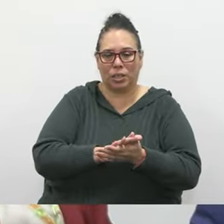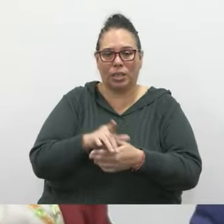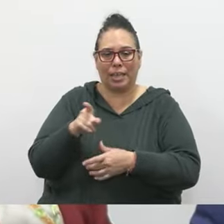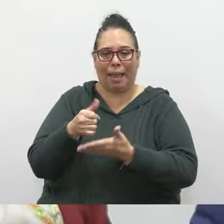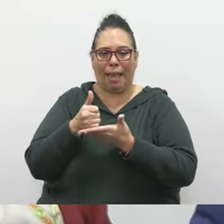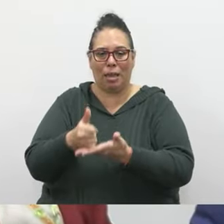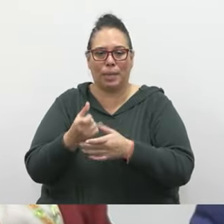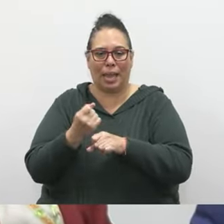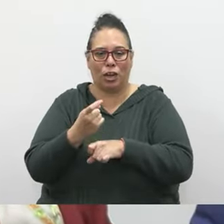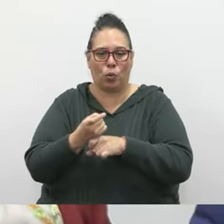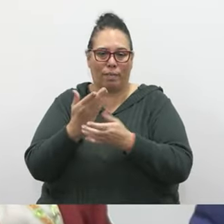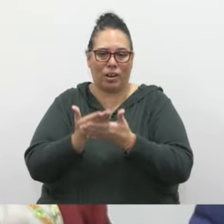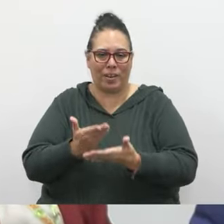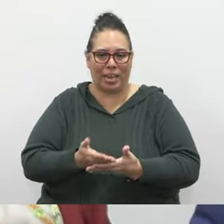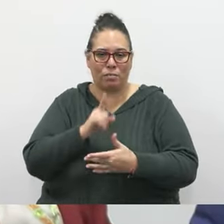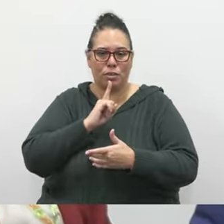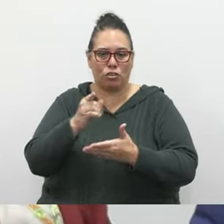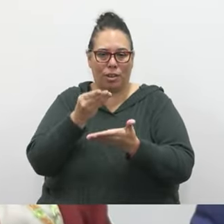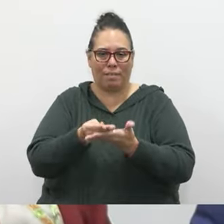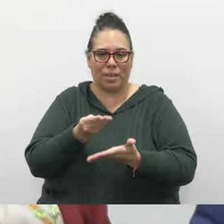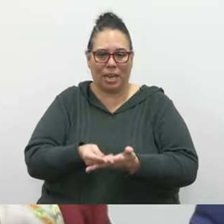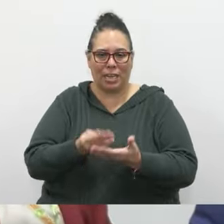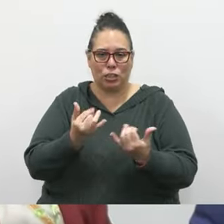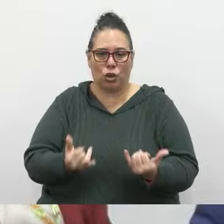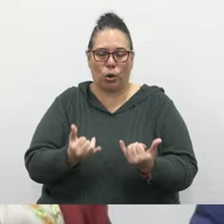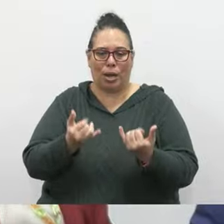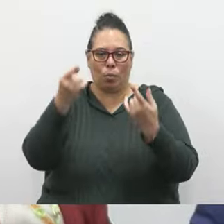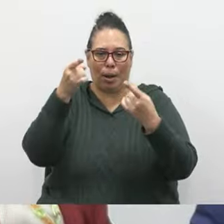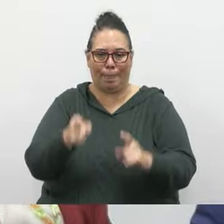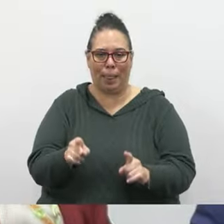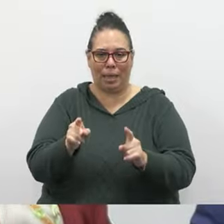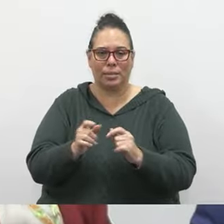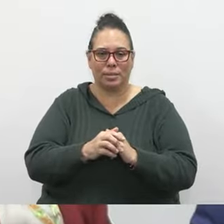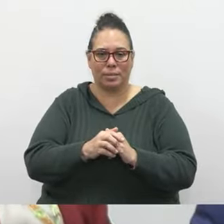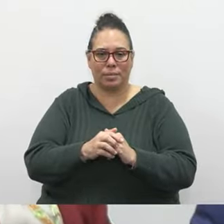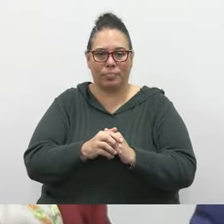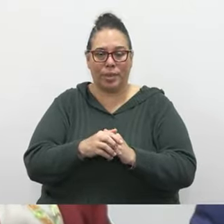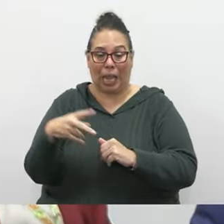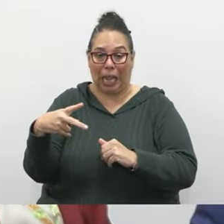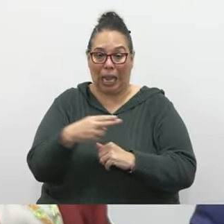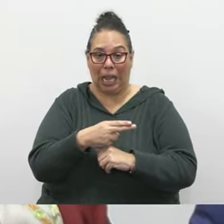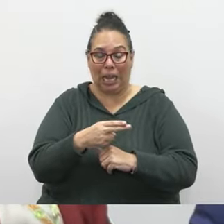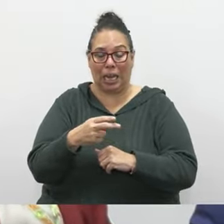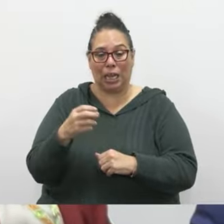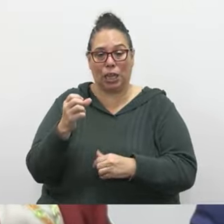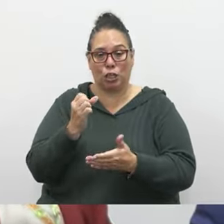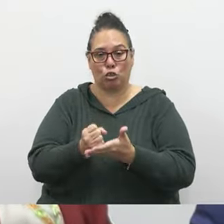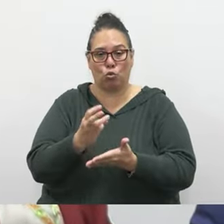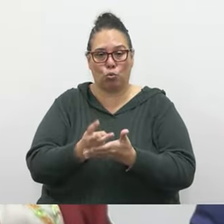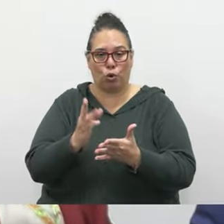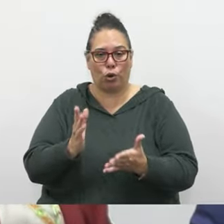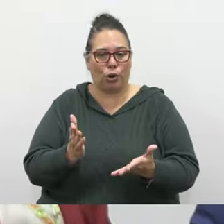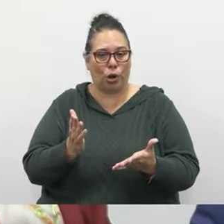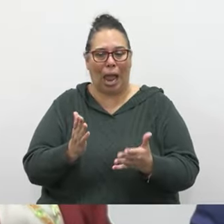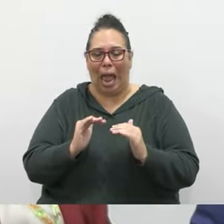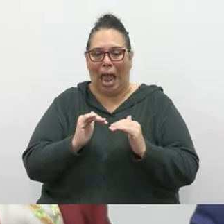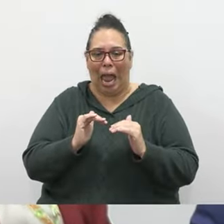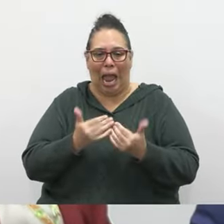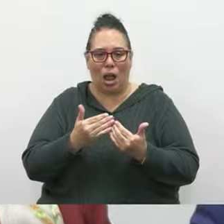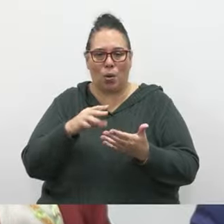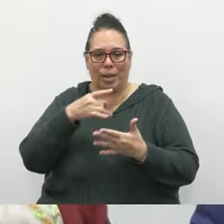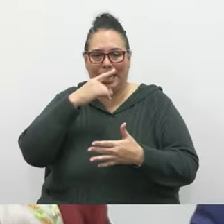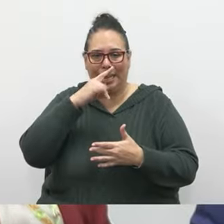annual verification to make sure our funding is current and that we're in compliance. With cutting the social worker, how can kids be expected to learn